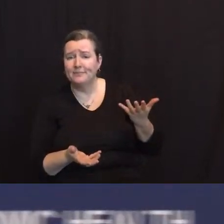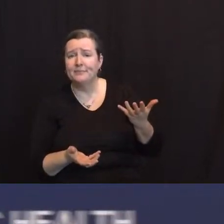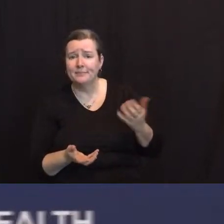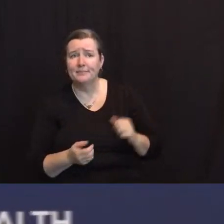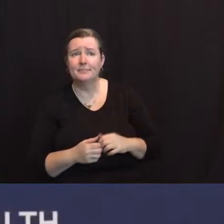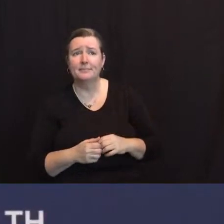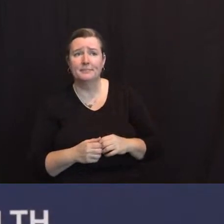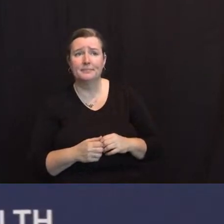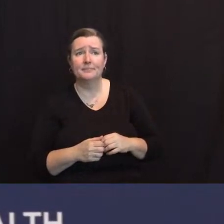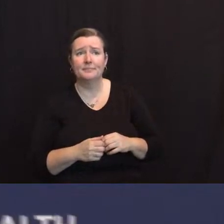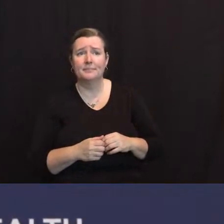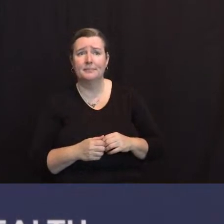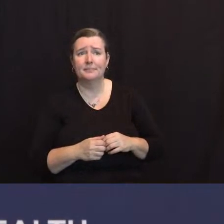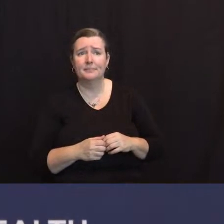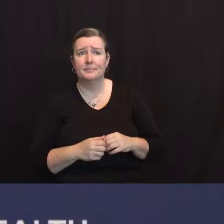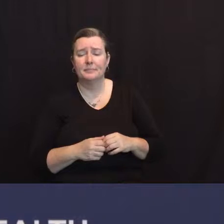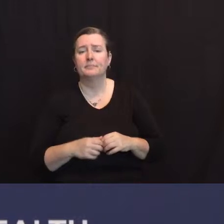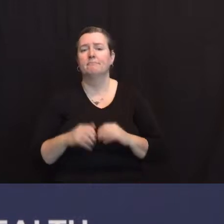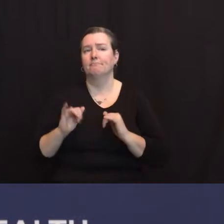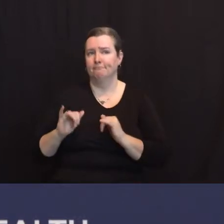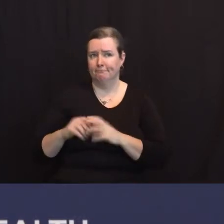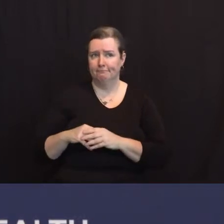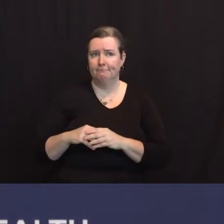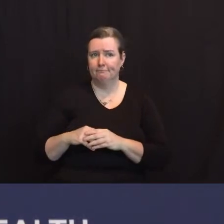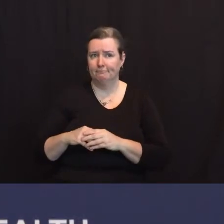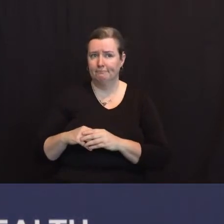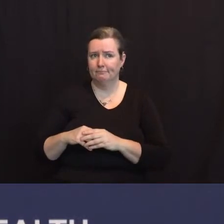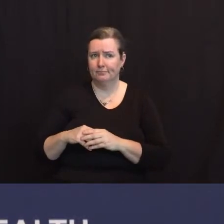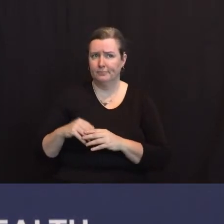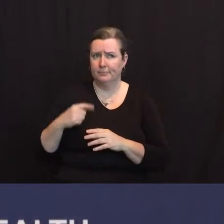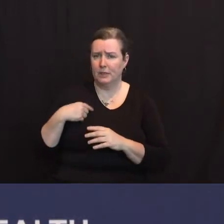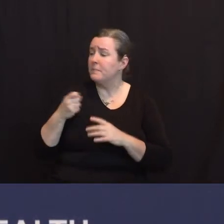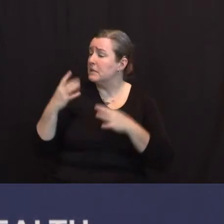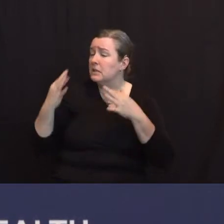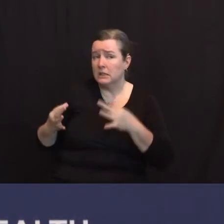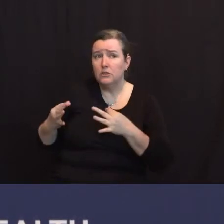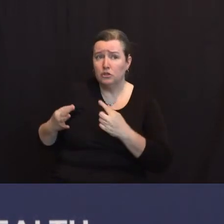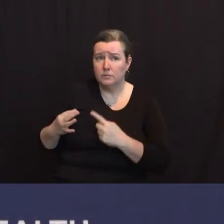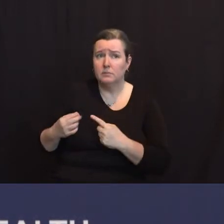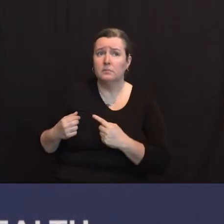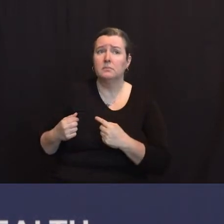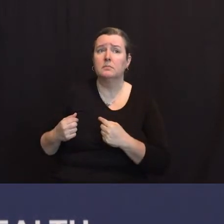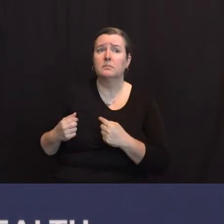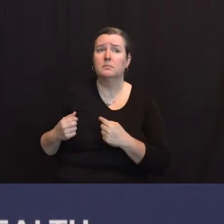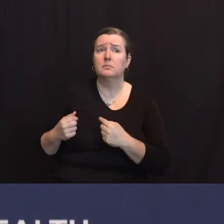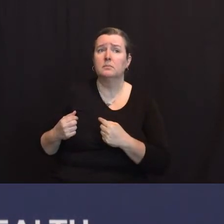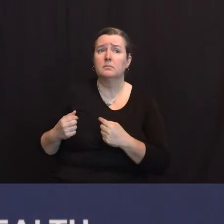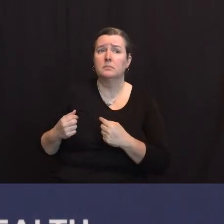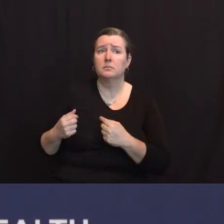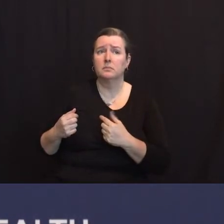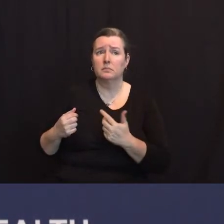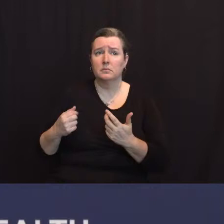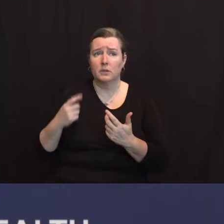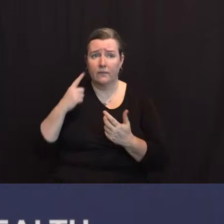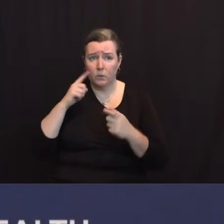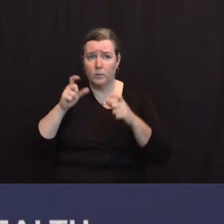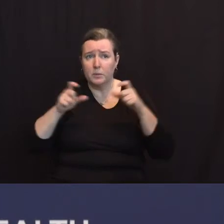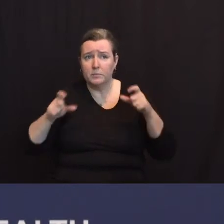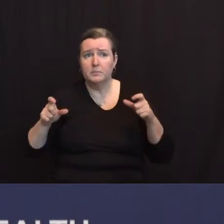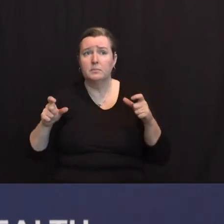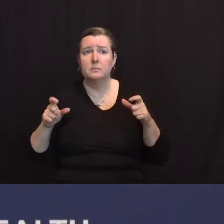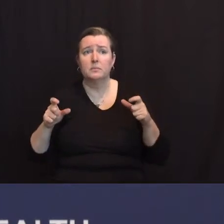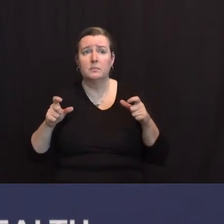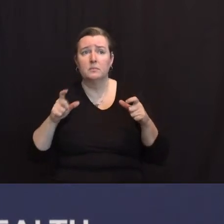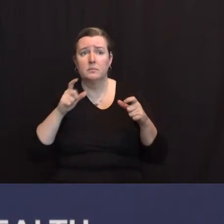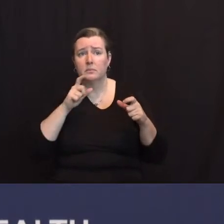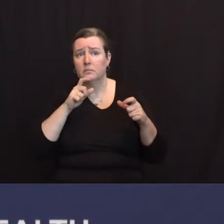this decision, and we stand by it and believe in it. There's real value for folks in a particular community to know when they